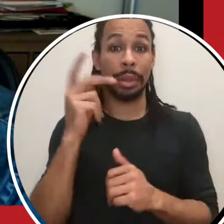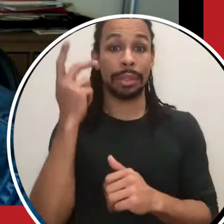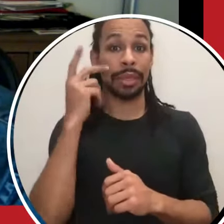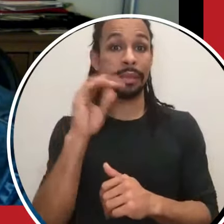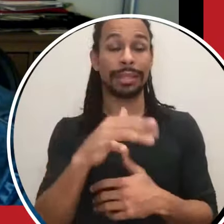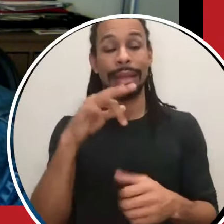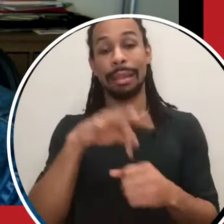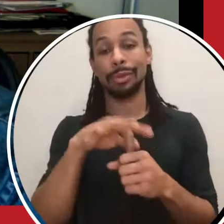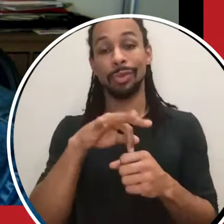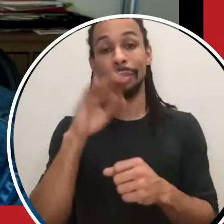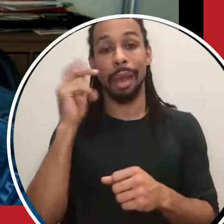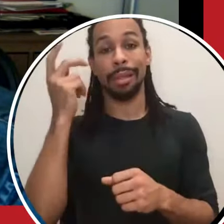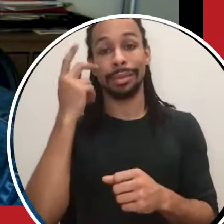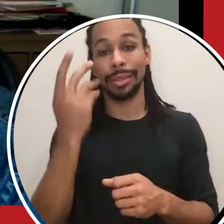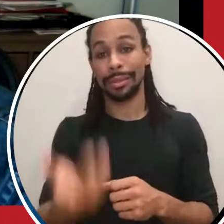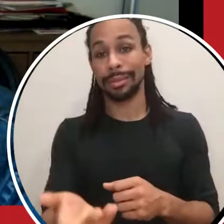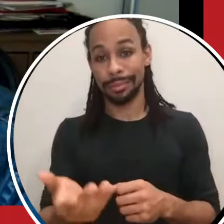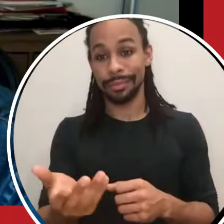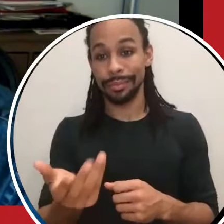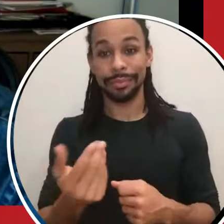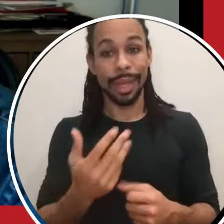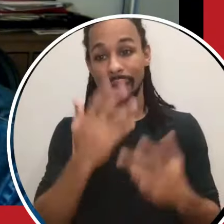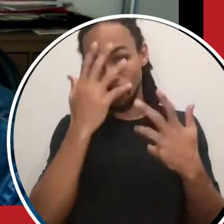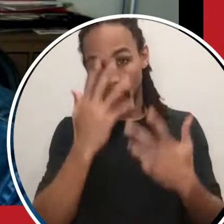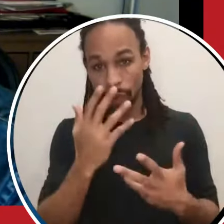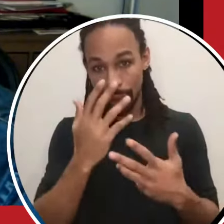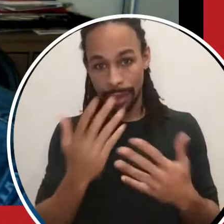politics. It's unfortunate.